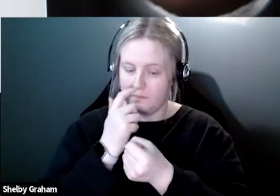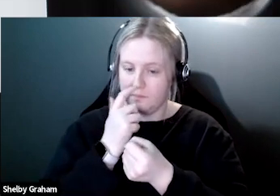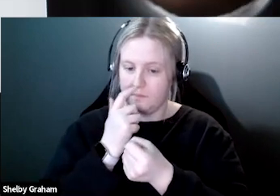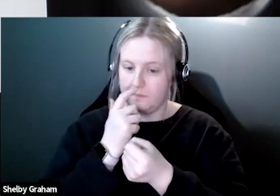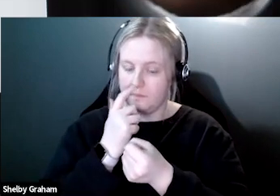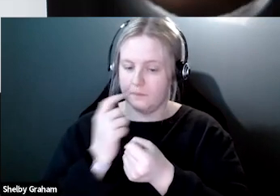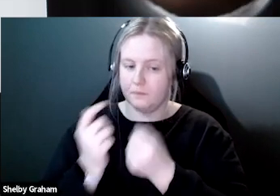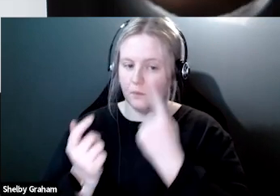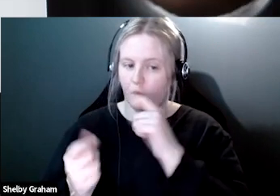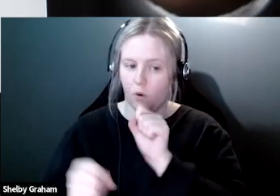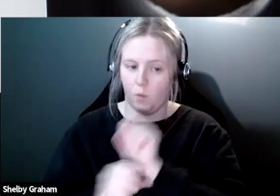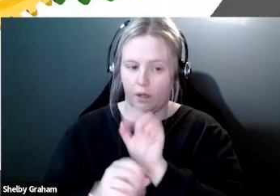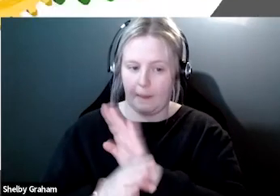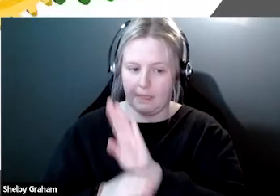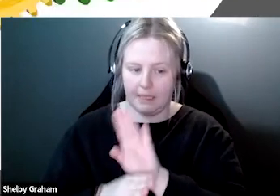services.